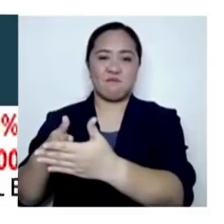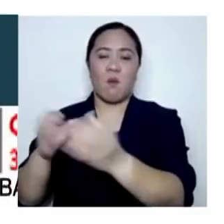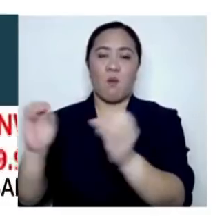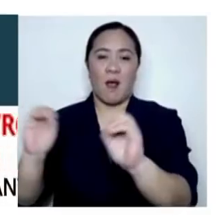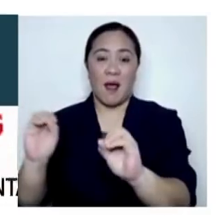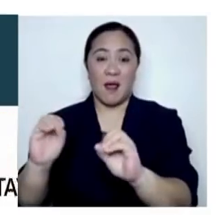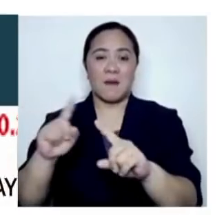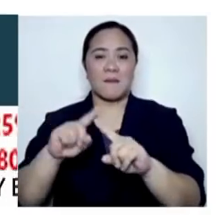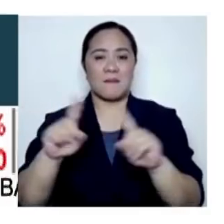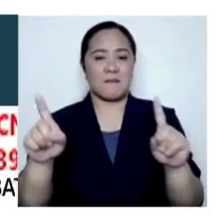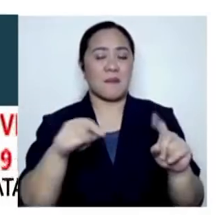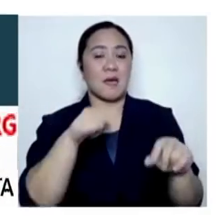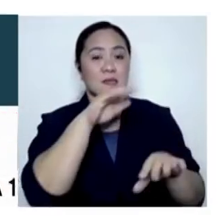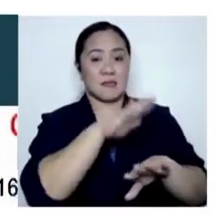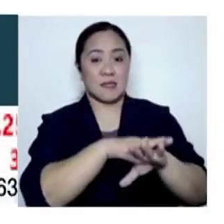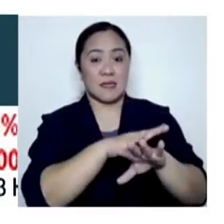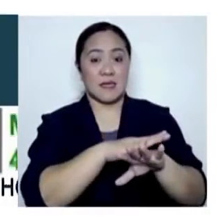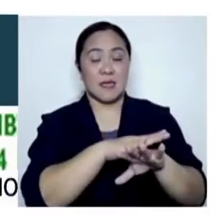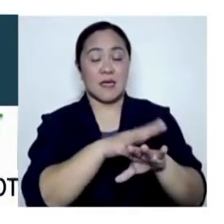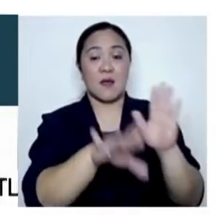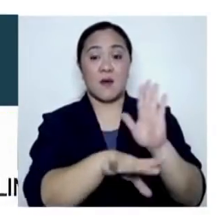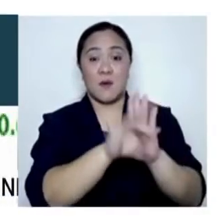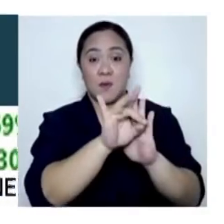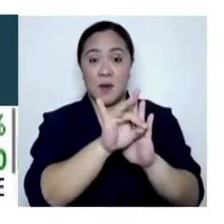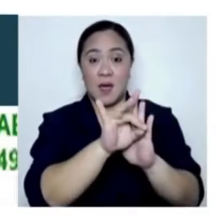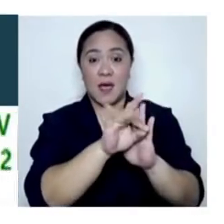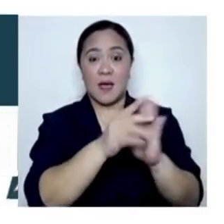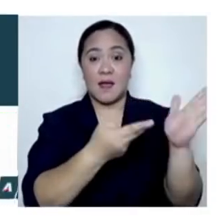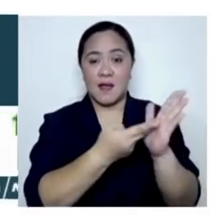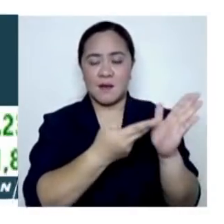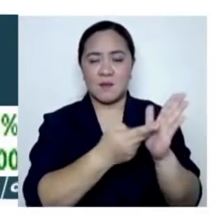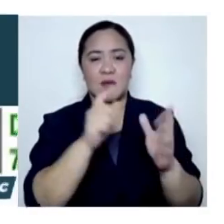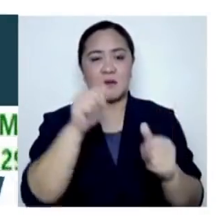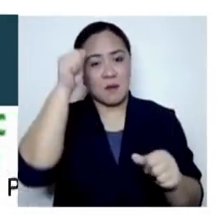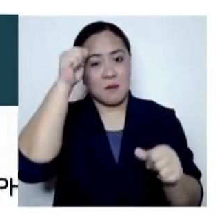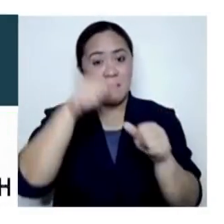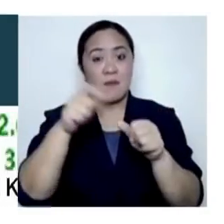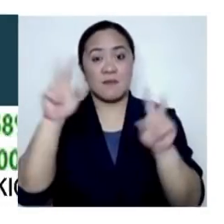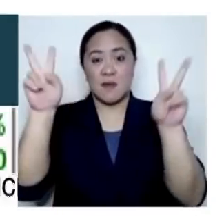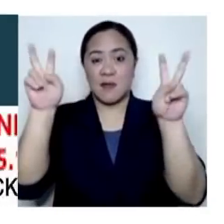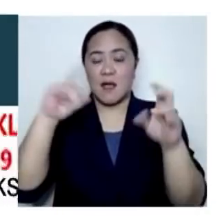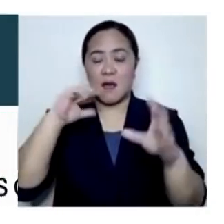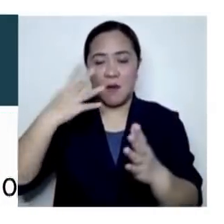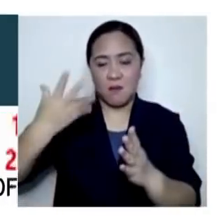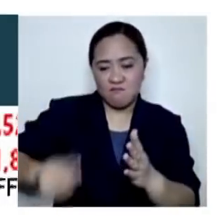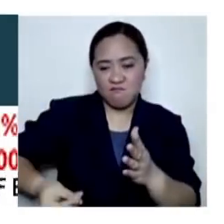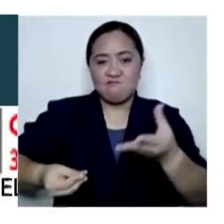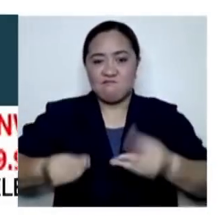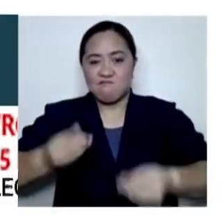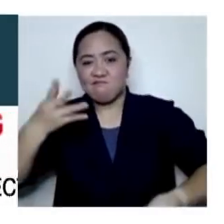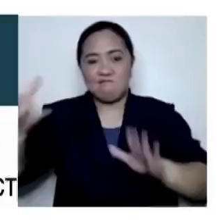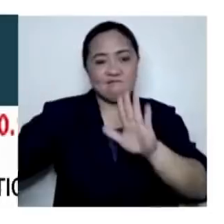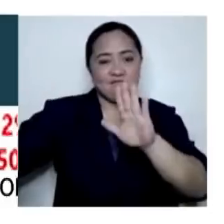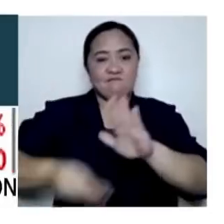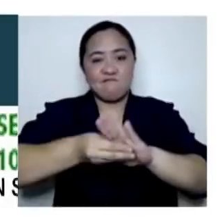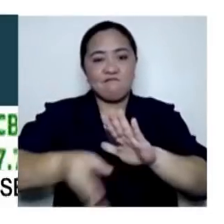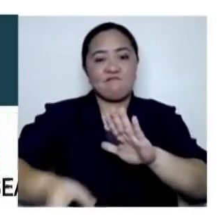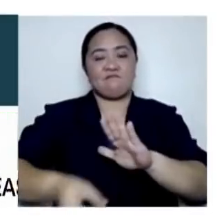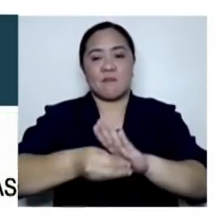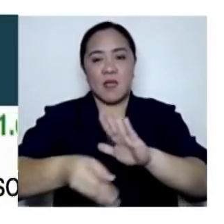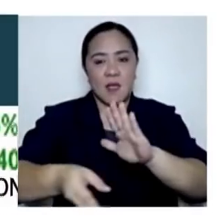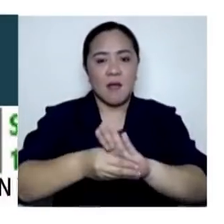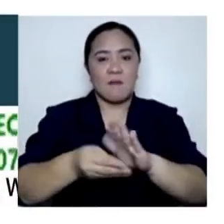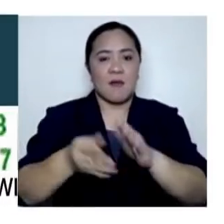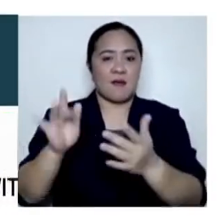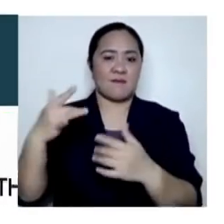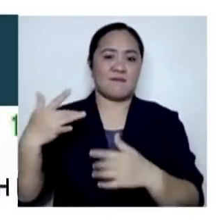the Senate inquiry. He talks about bribery and bamboozlement, allegations that senators are turning to these tactics to